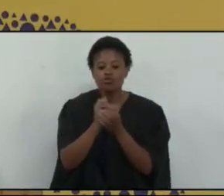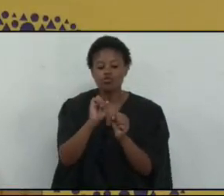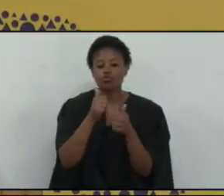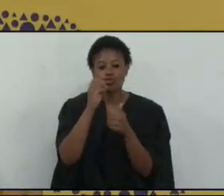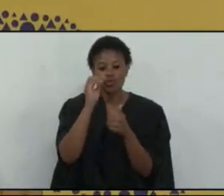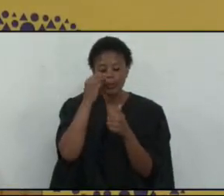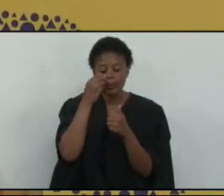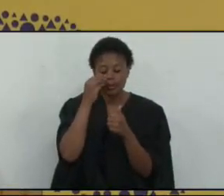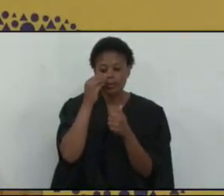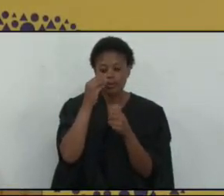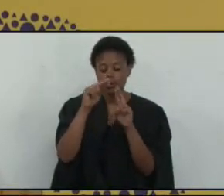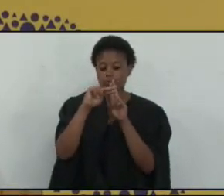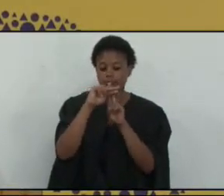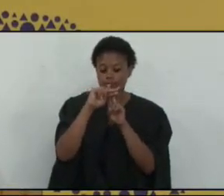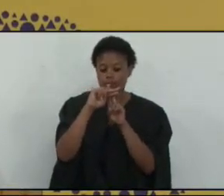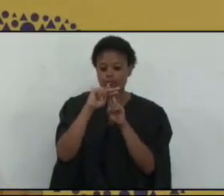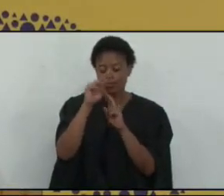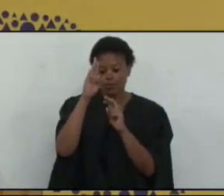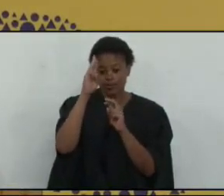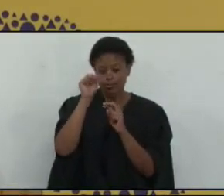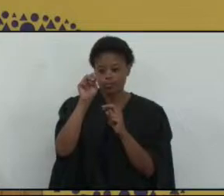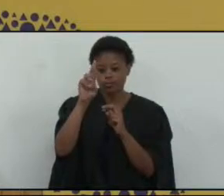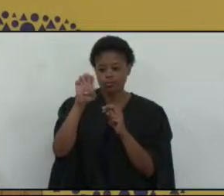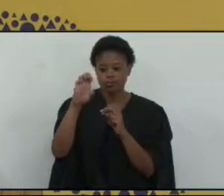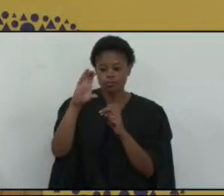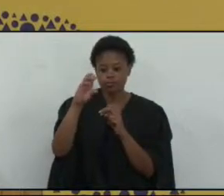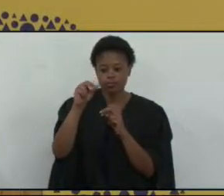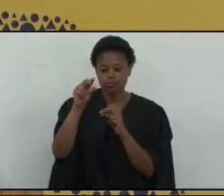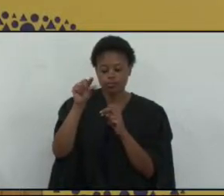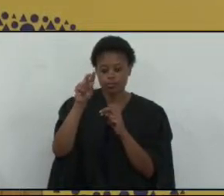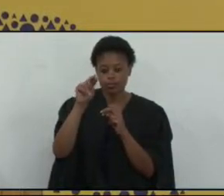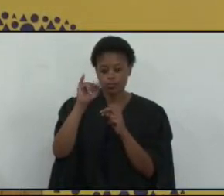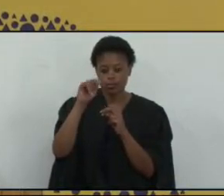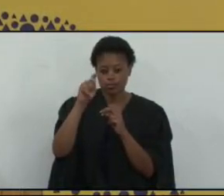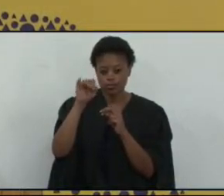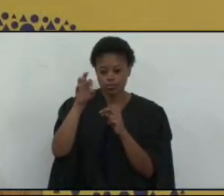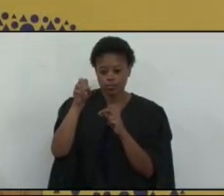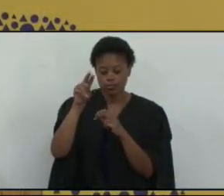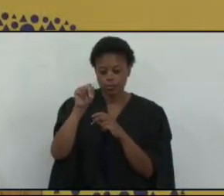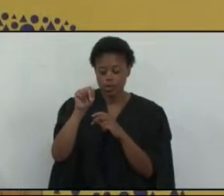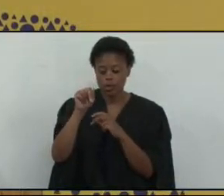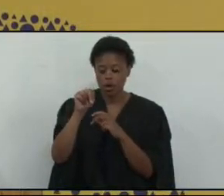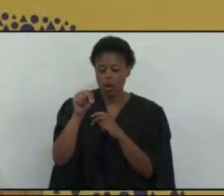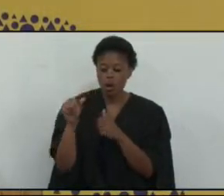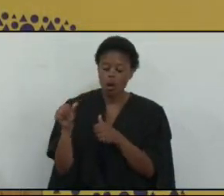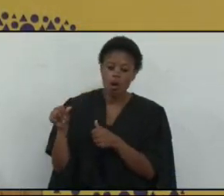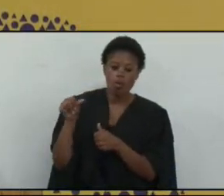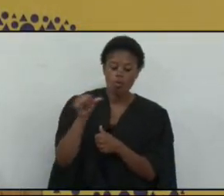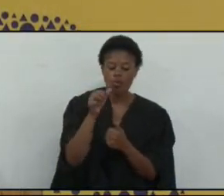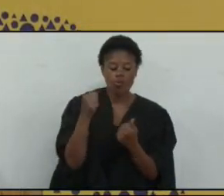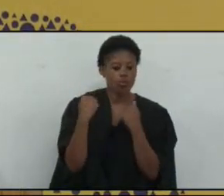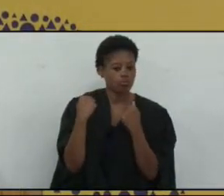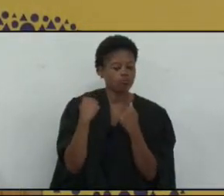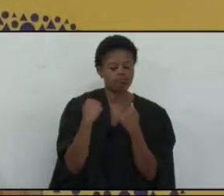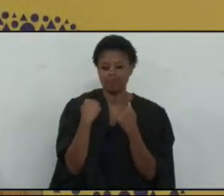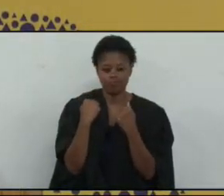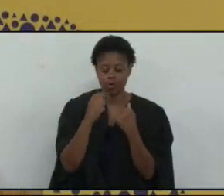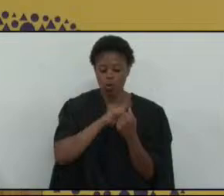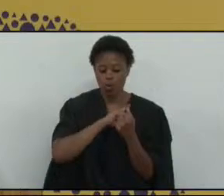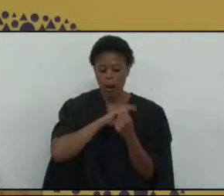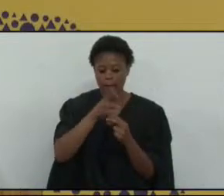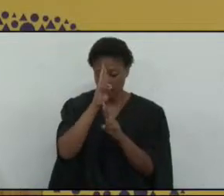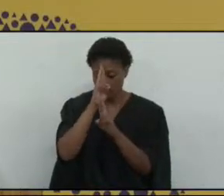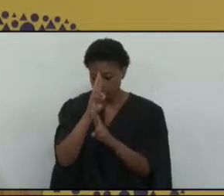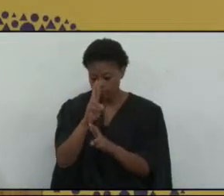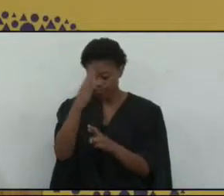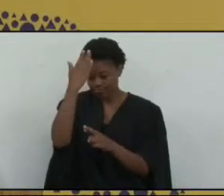using the hashtag Mandela Recognition. That you do not leave the hall during proceedings out of respect for all our graduates and their